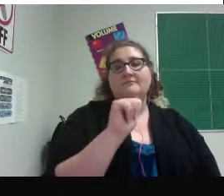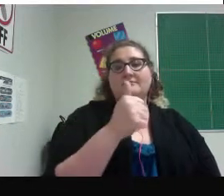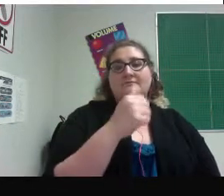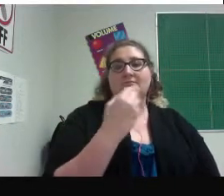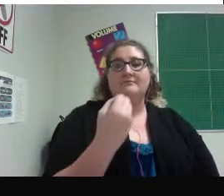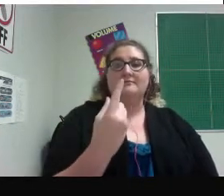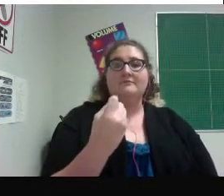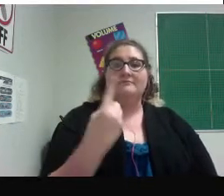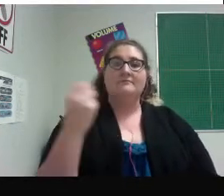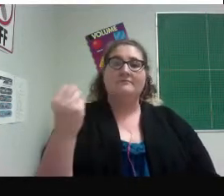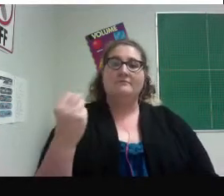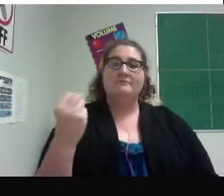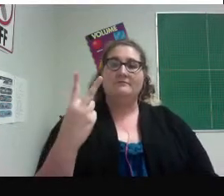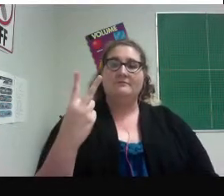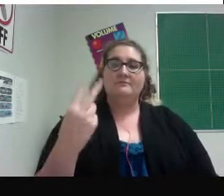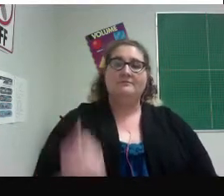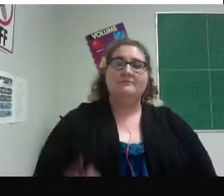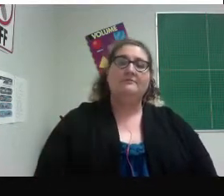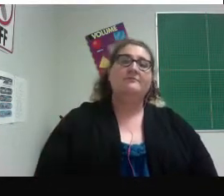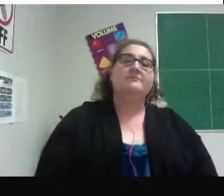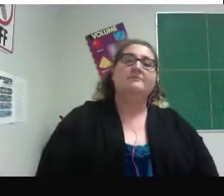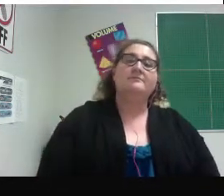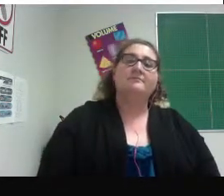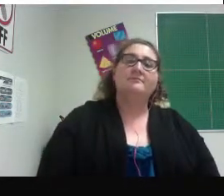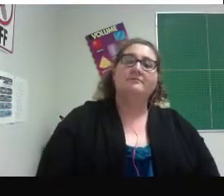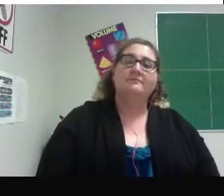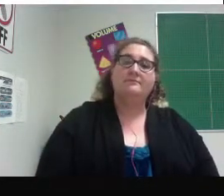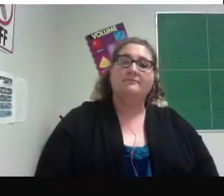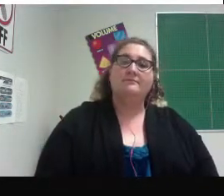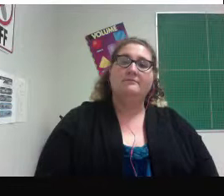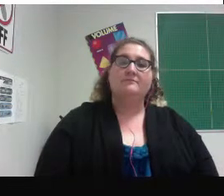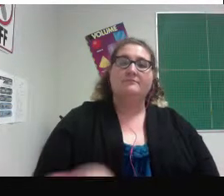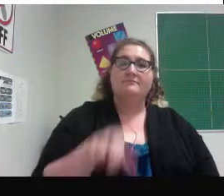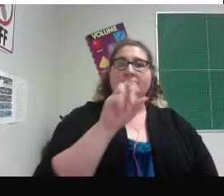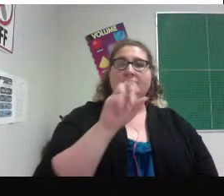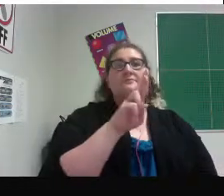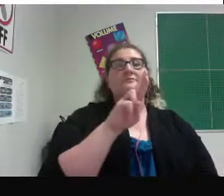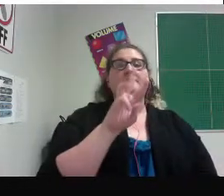RWB, 10, 11, 12,